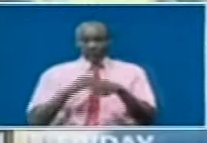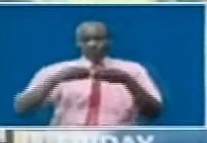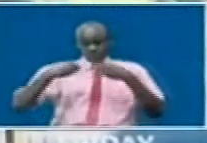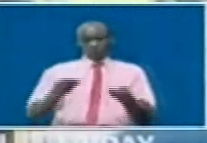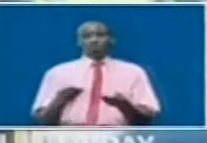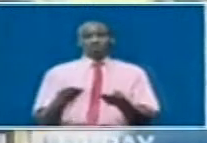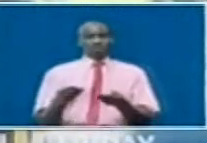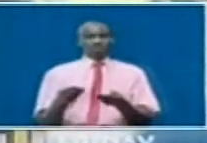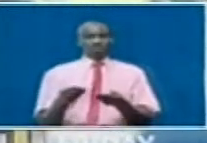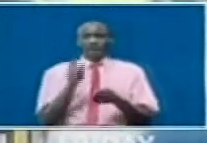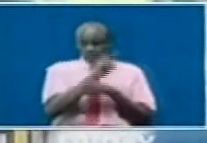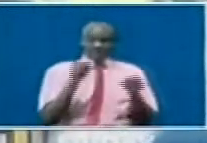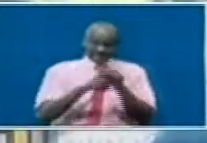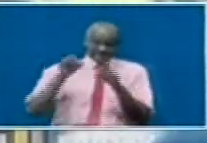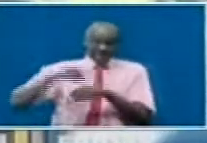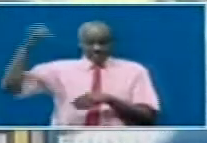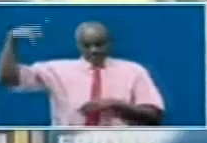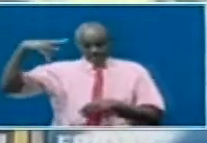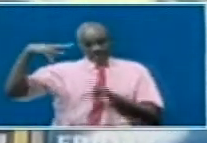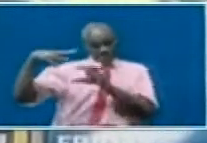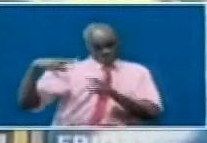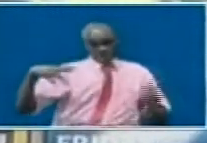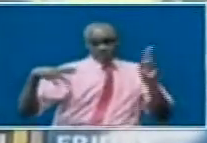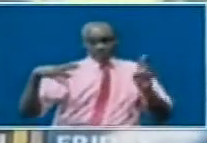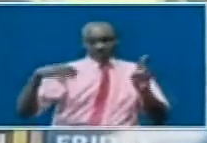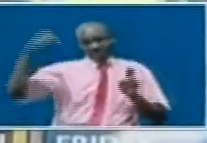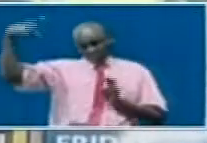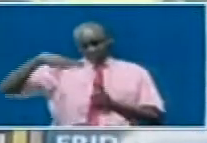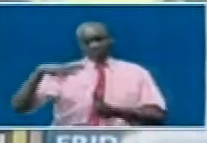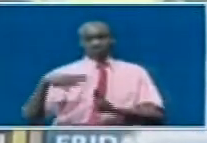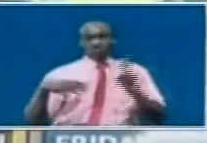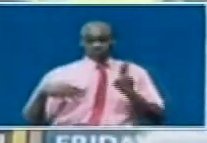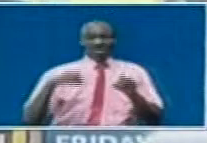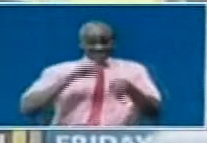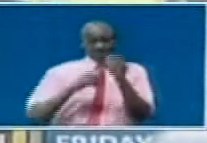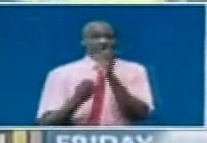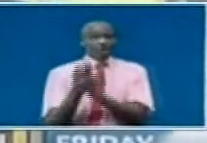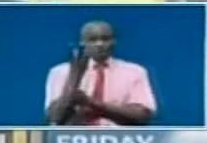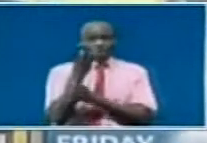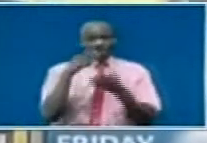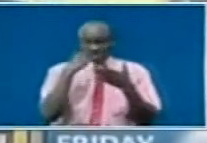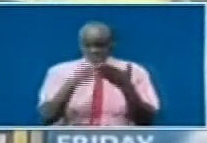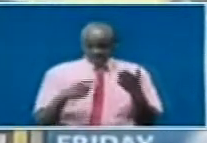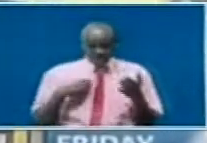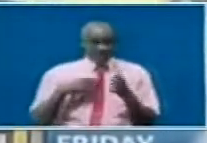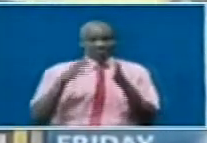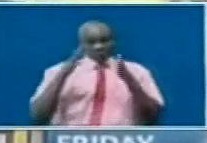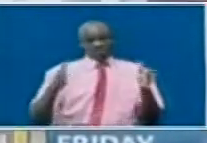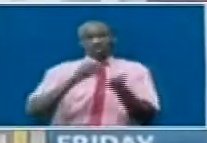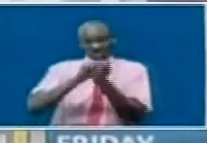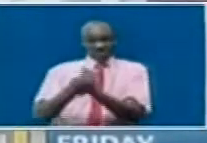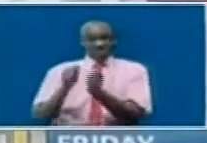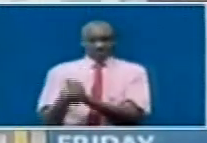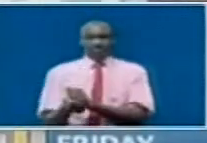produce. Yeah, and as we grow, then of course the optimal size keep on